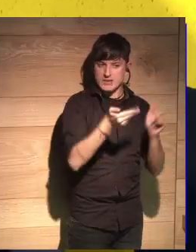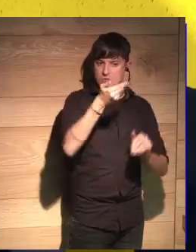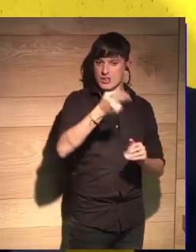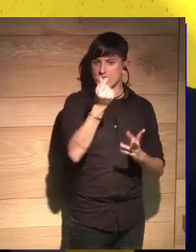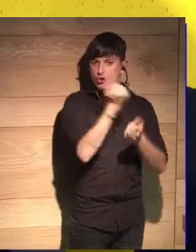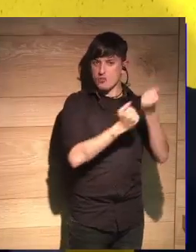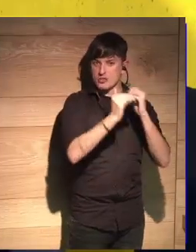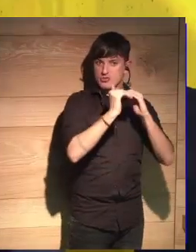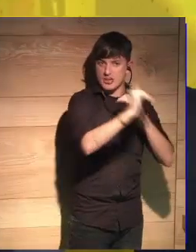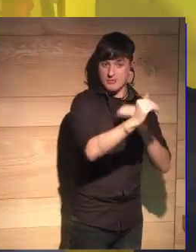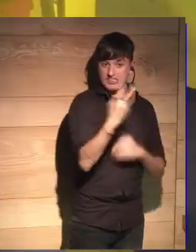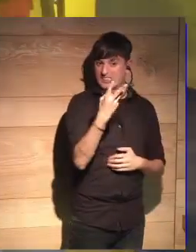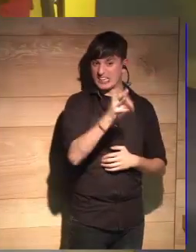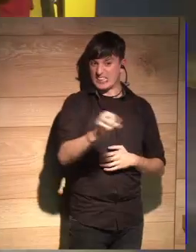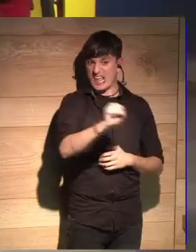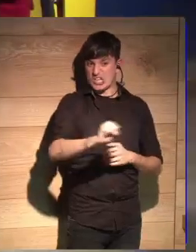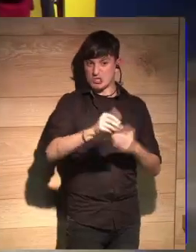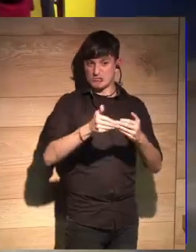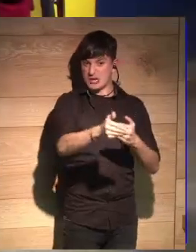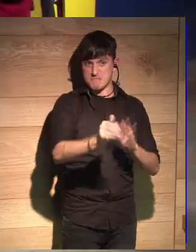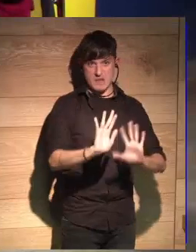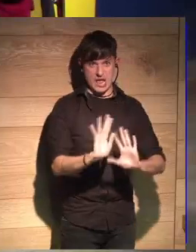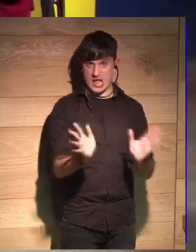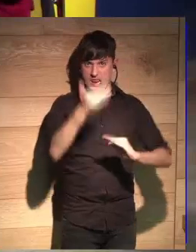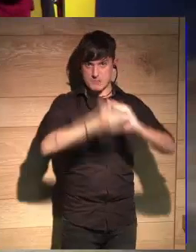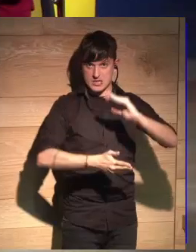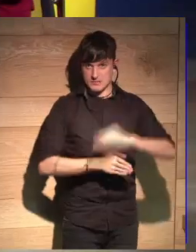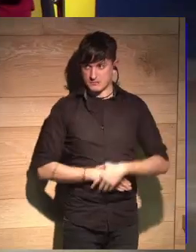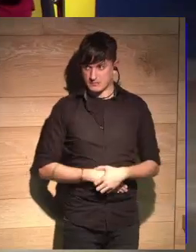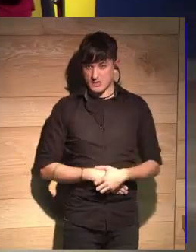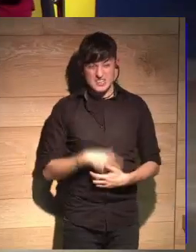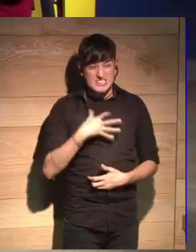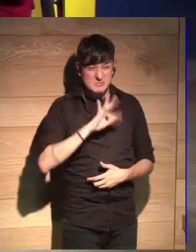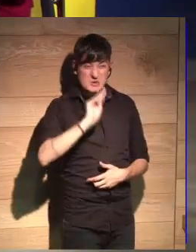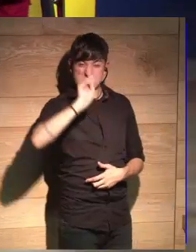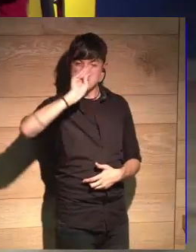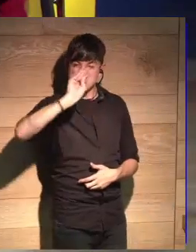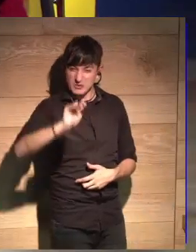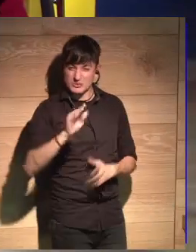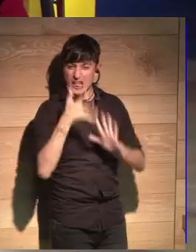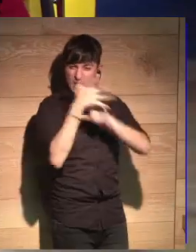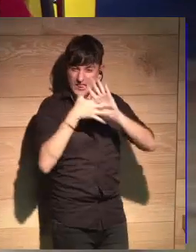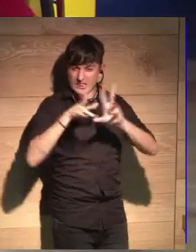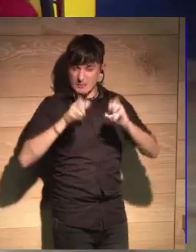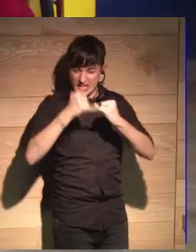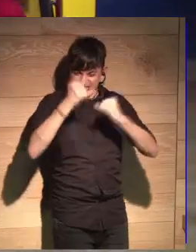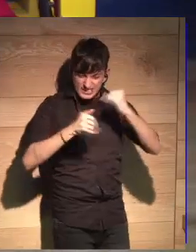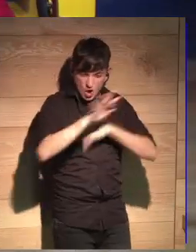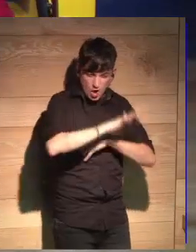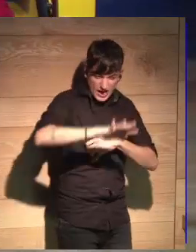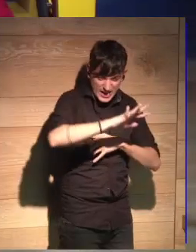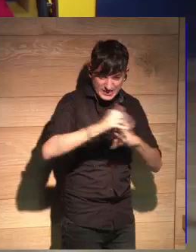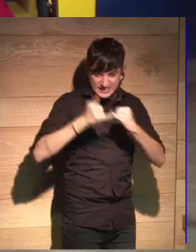do it. No me dejan hacer esto, pero puedo. I'm not allowed to do this, but can I ask a question? Speaking